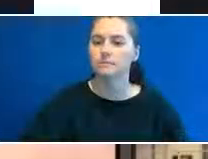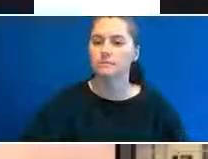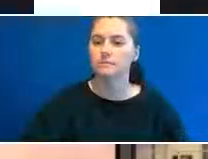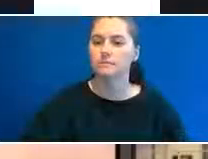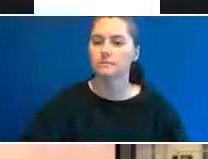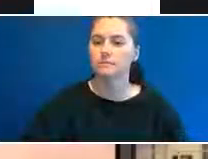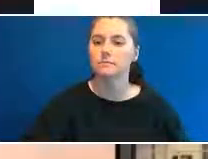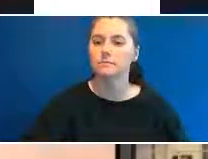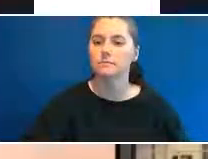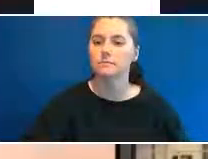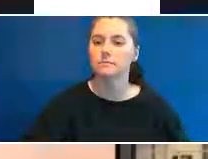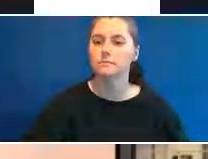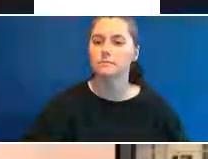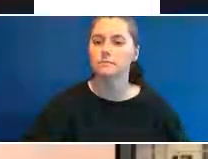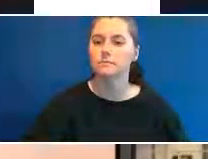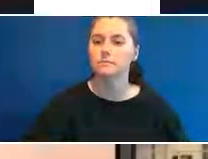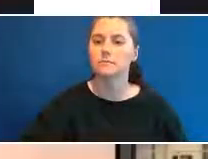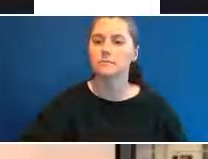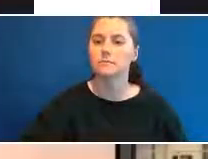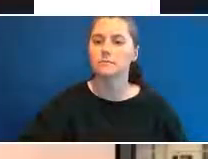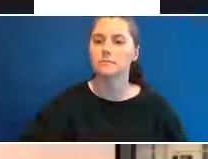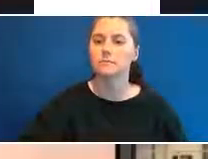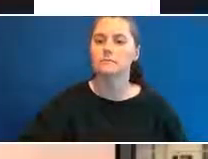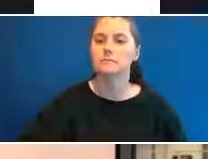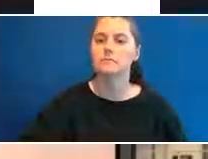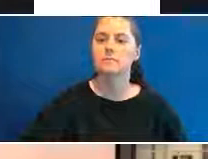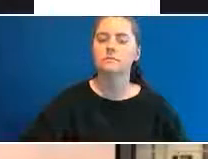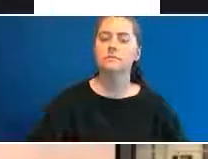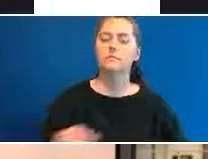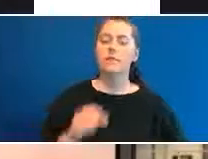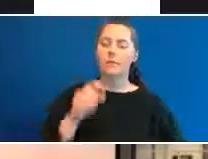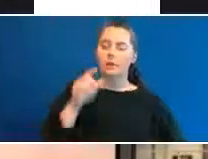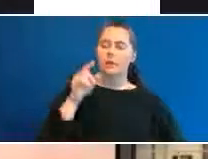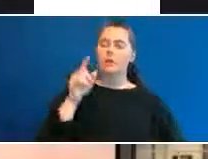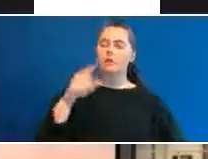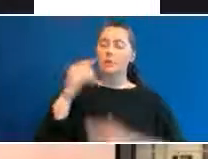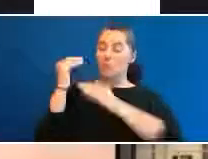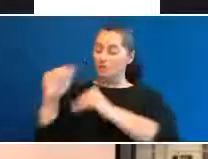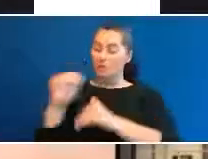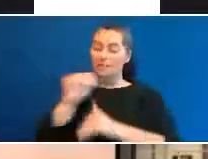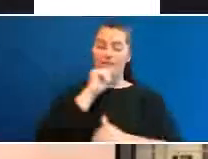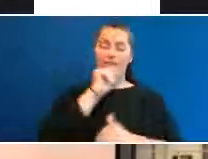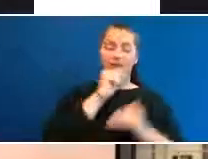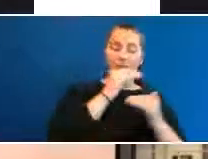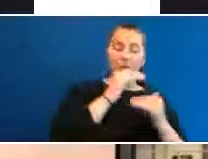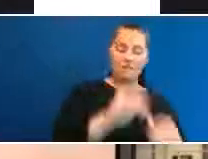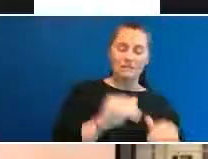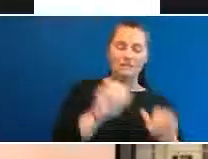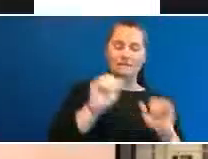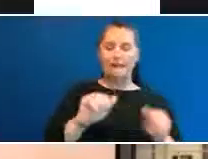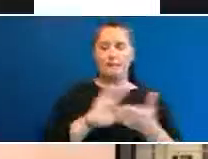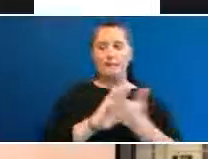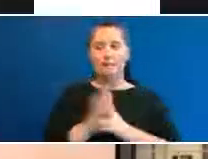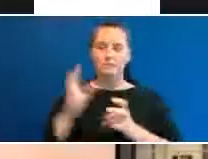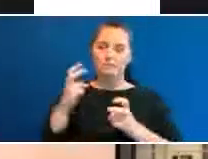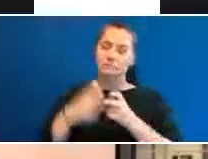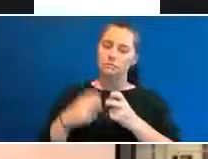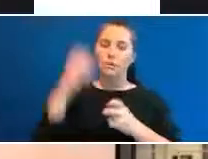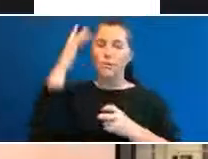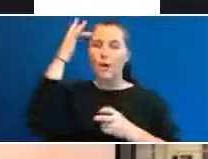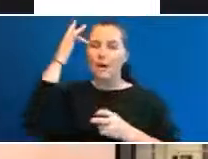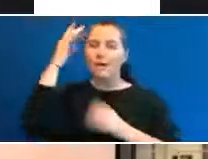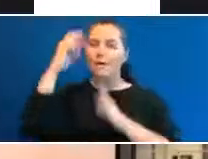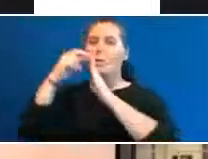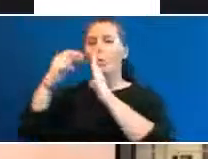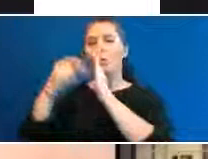So restricted and unrestricted revenue sources become a pretty big headache because they have a lot of different rules based off